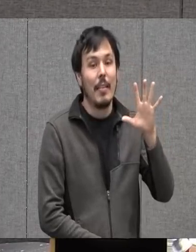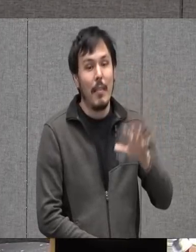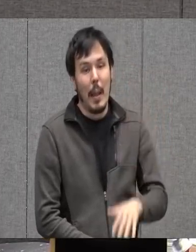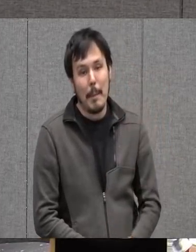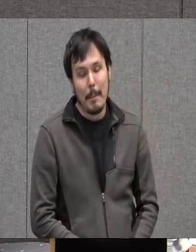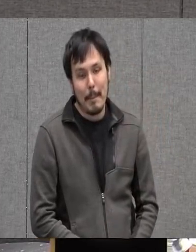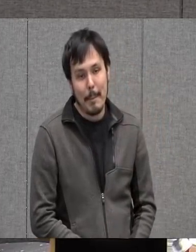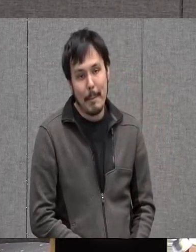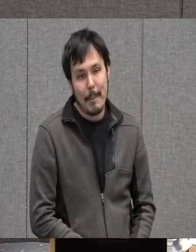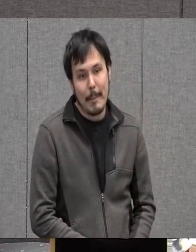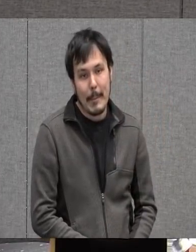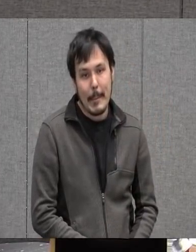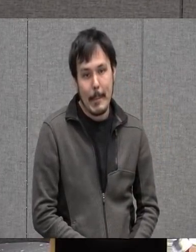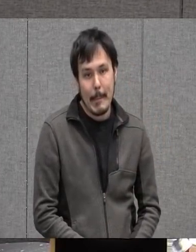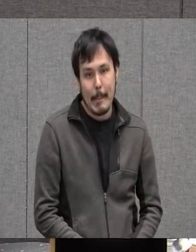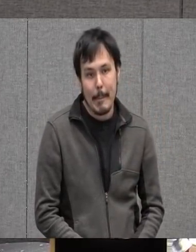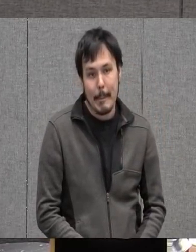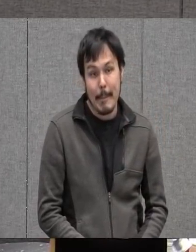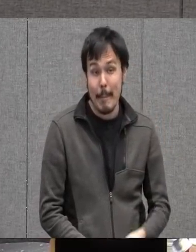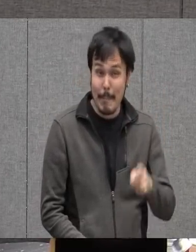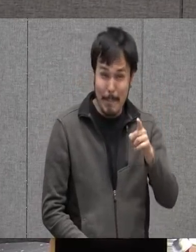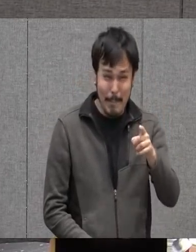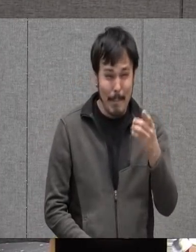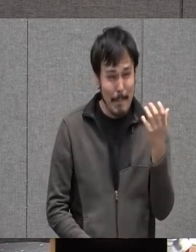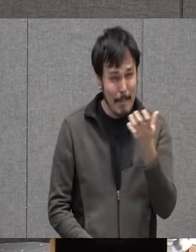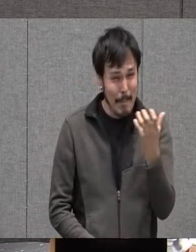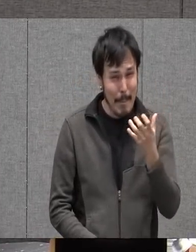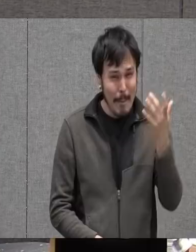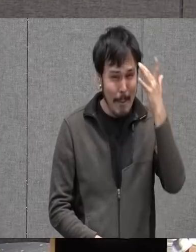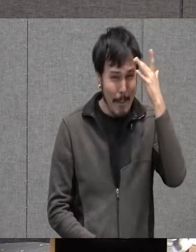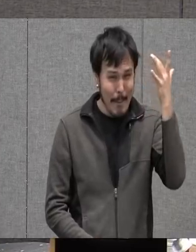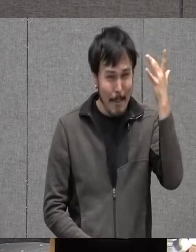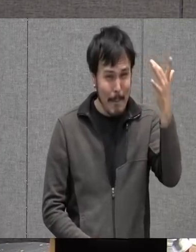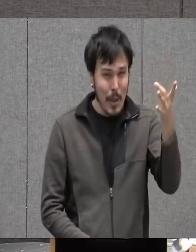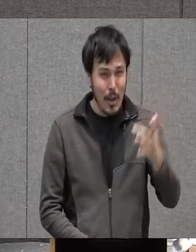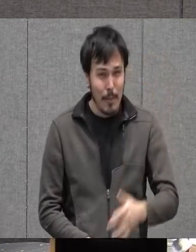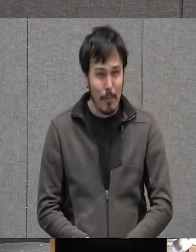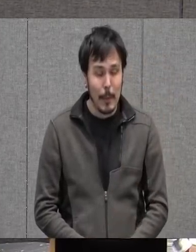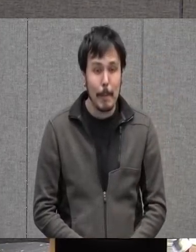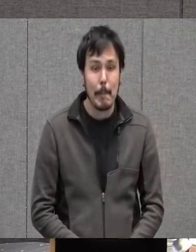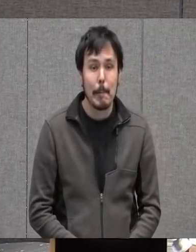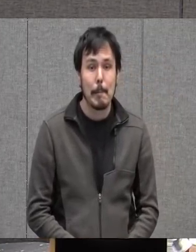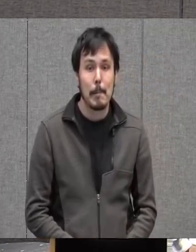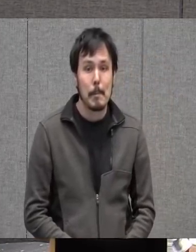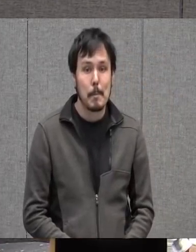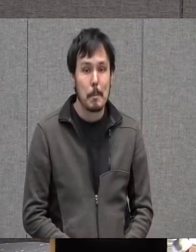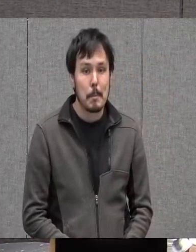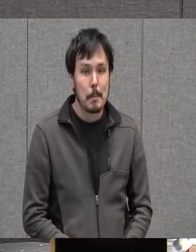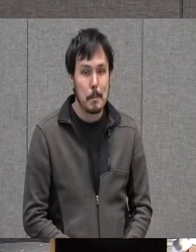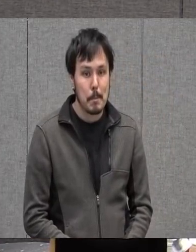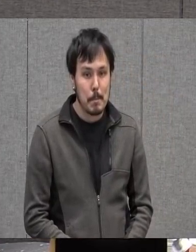85. You are pretty clever with these hundreds chart puzzles. How about